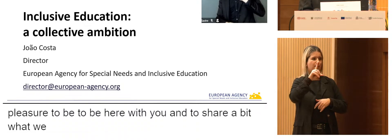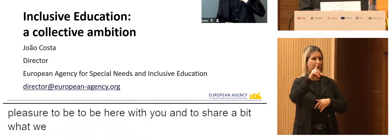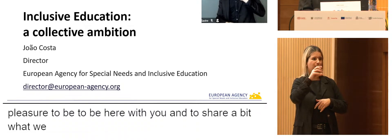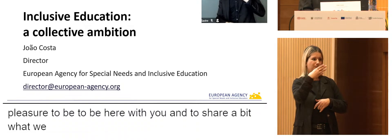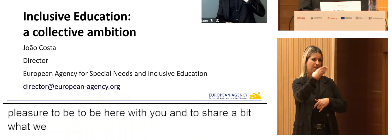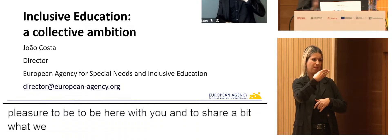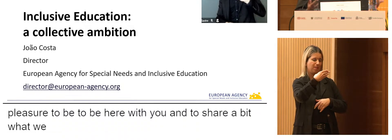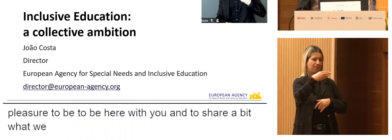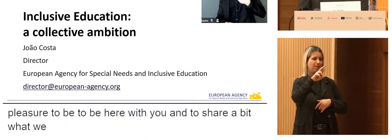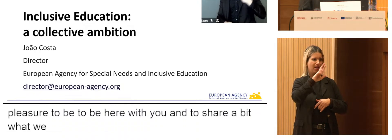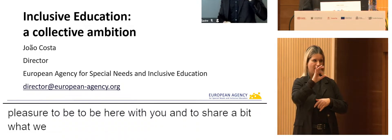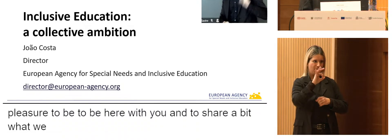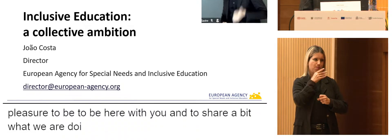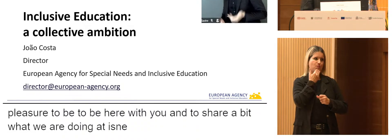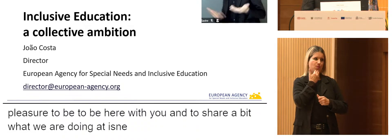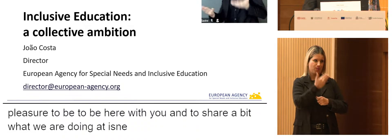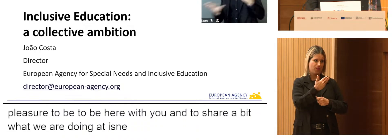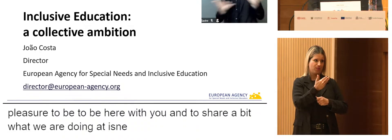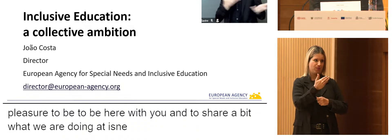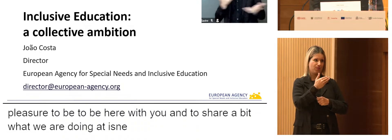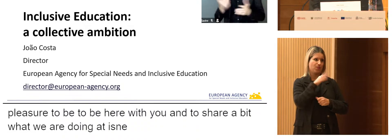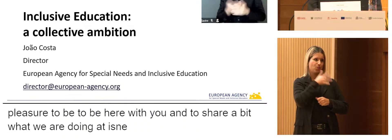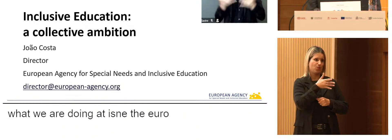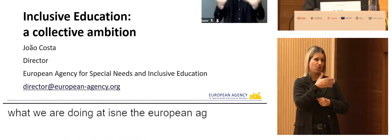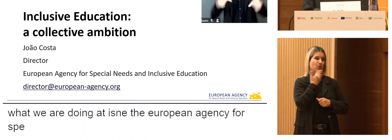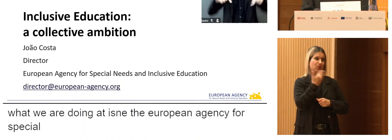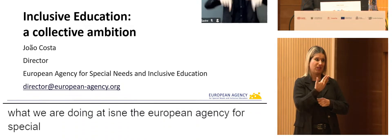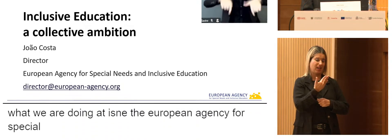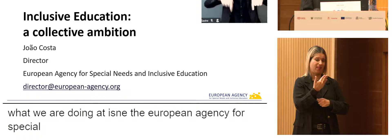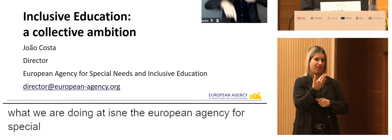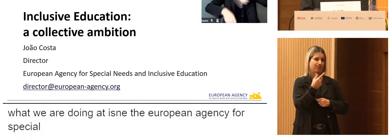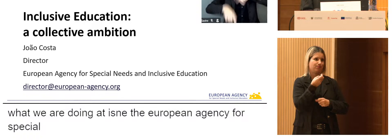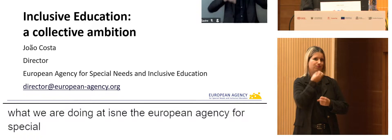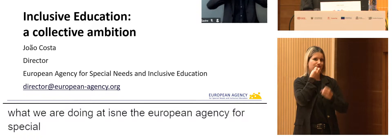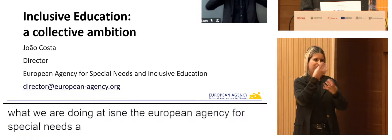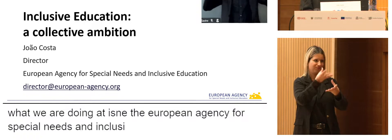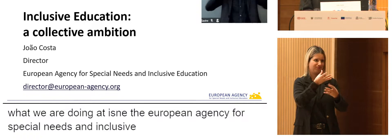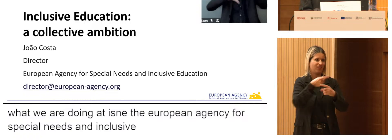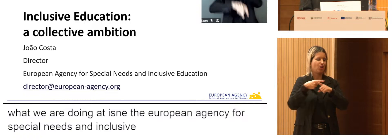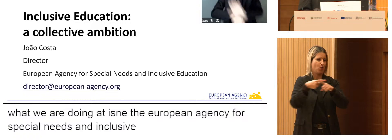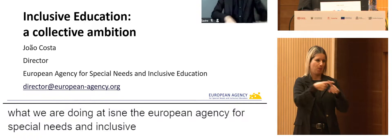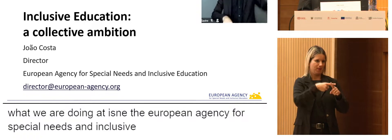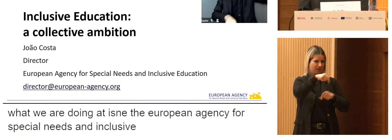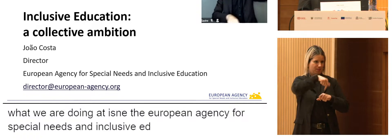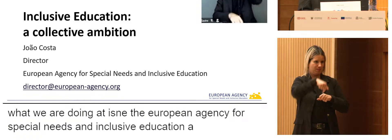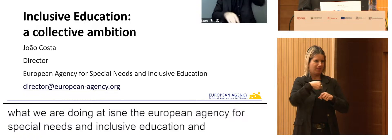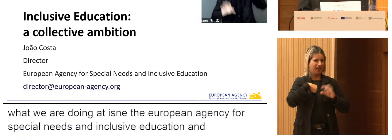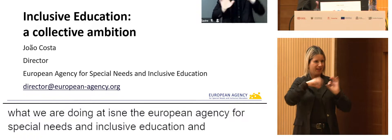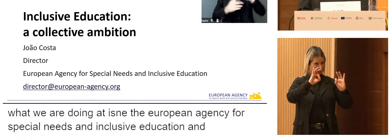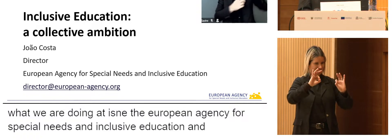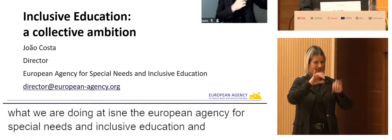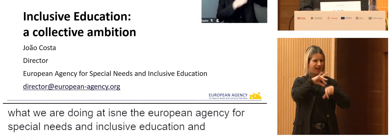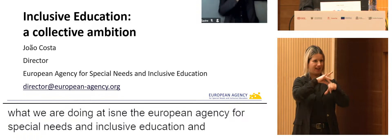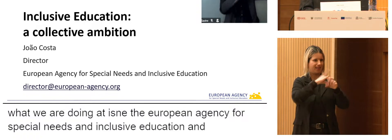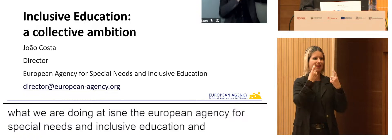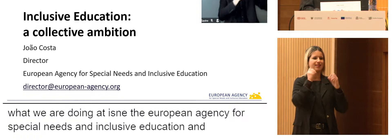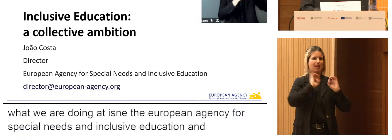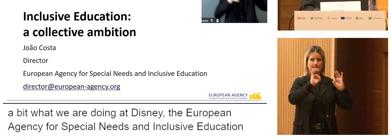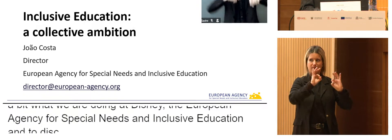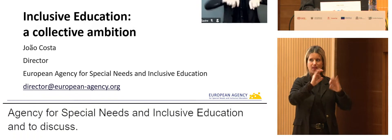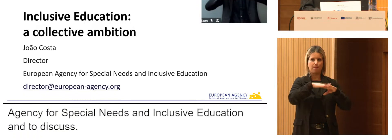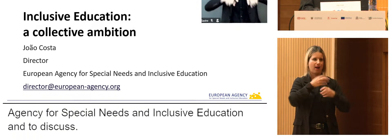at ISNI, the European Agency for Special Needs and Inclusive Education, and to discuss with you a